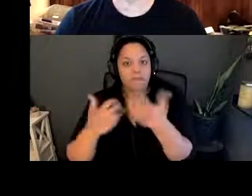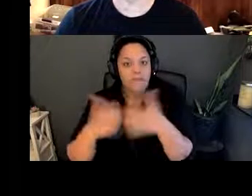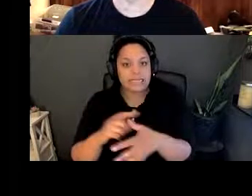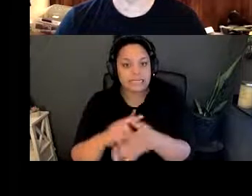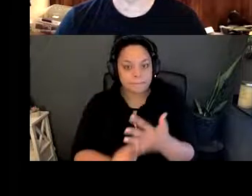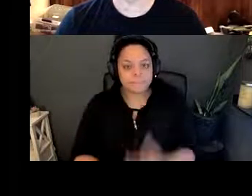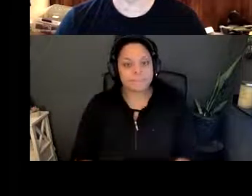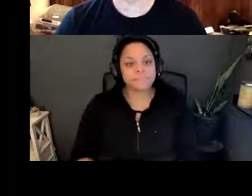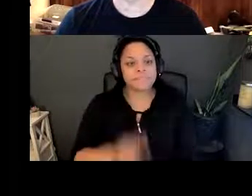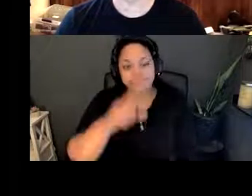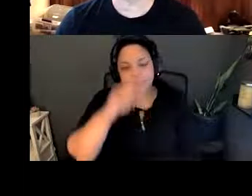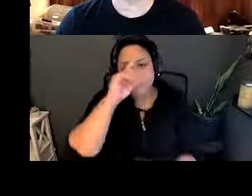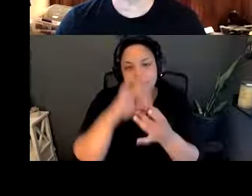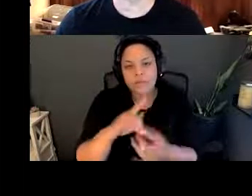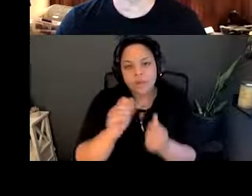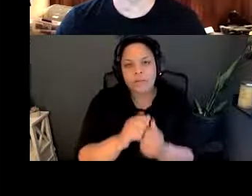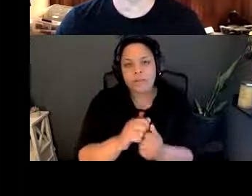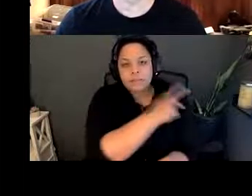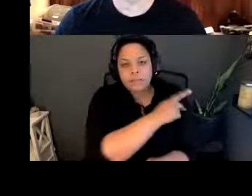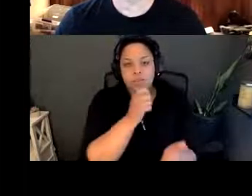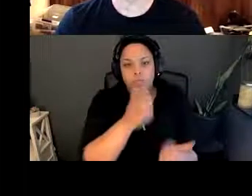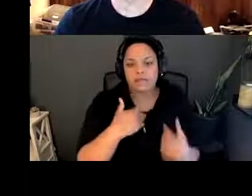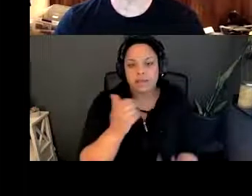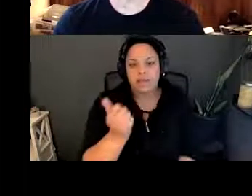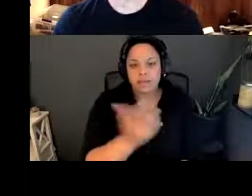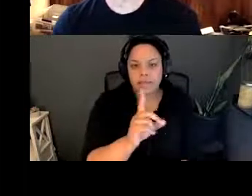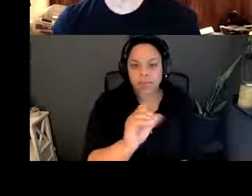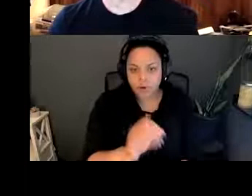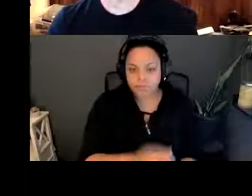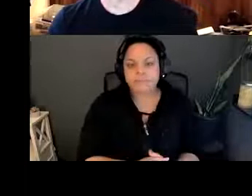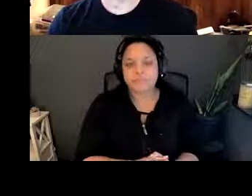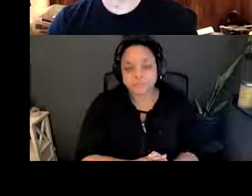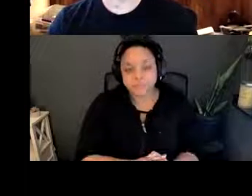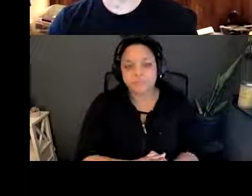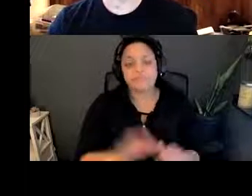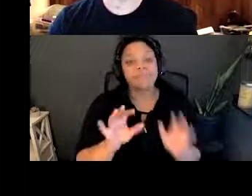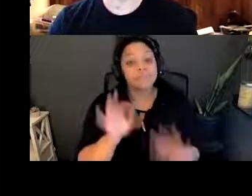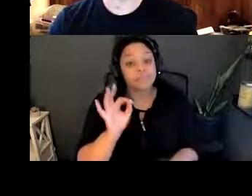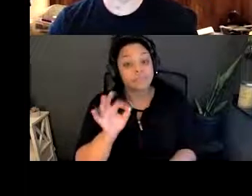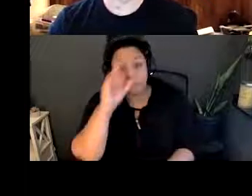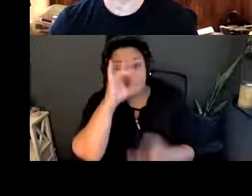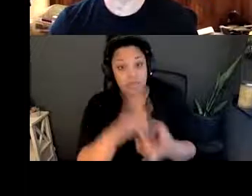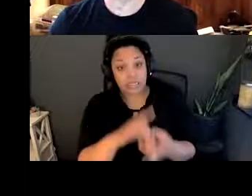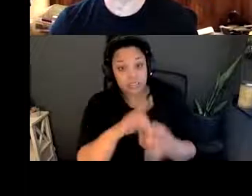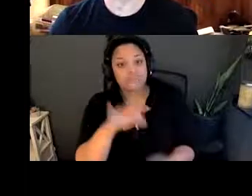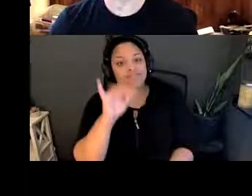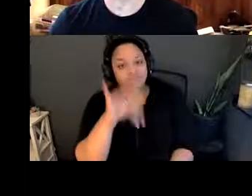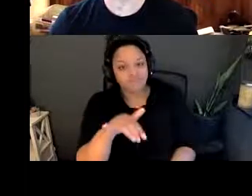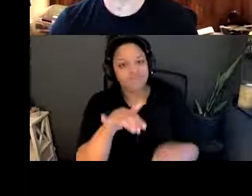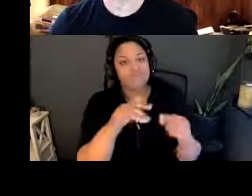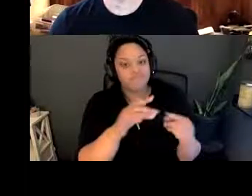on mindfulness with patients with gambling disorders. And again, find that mindfulness was inversely correlated with